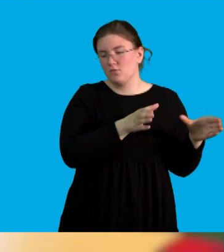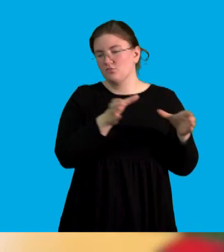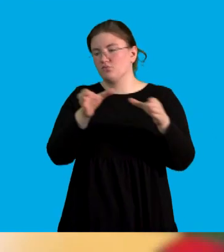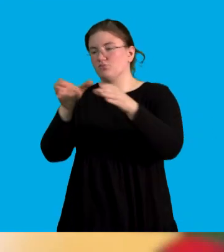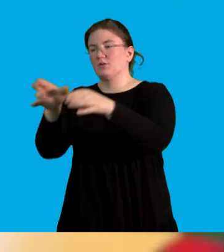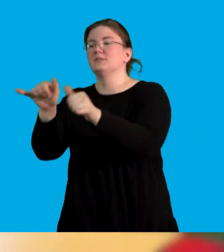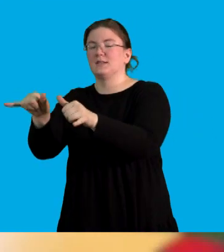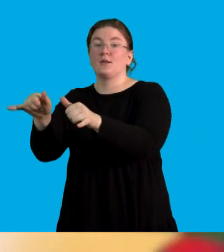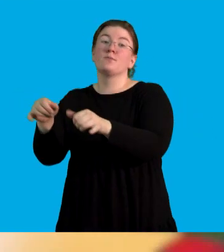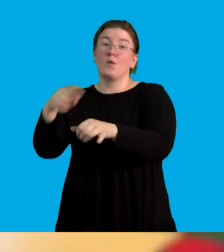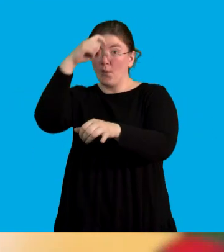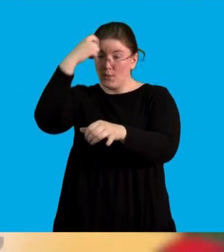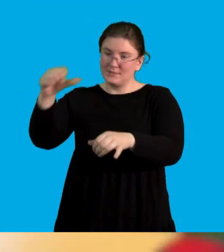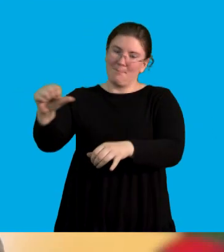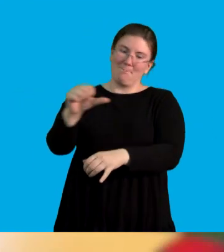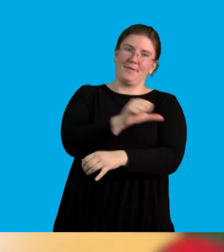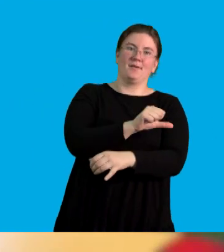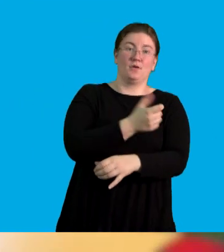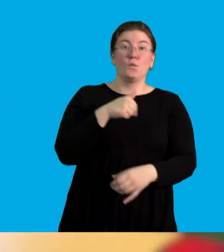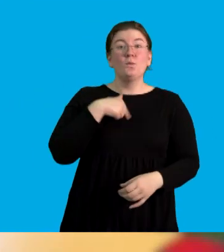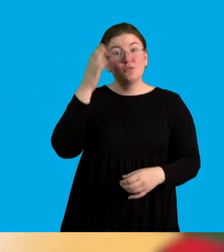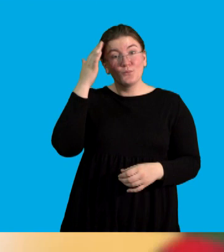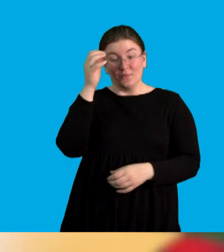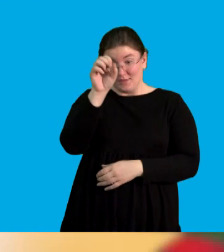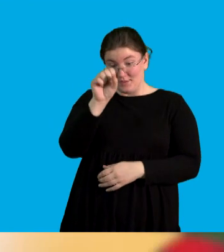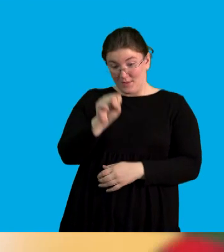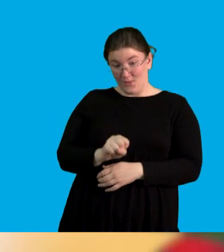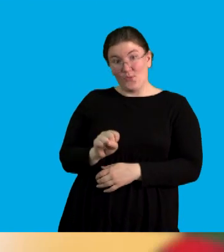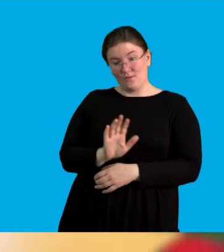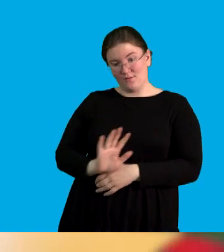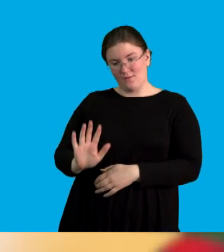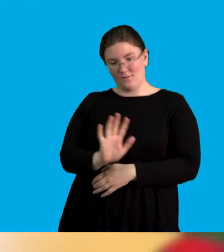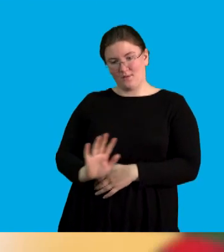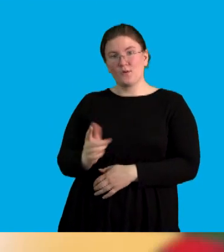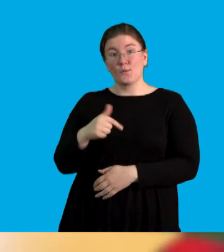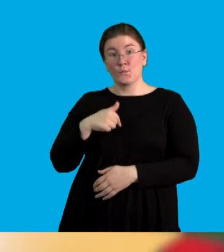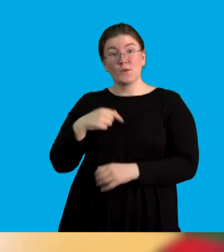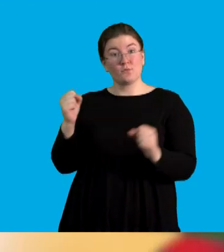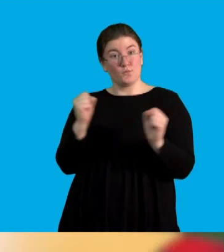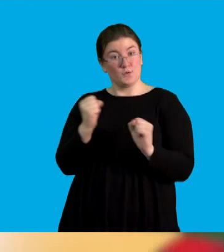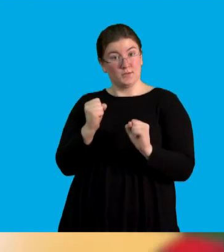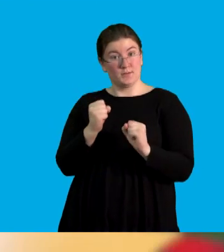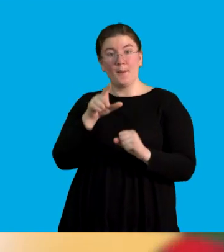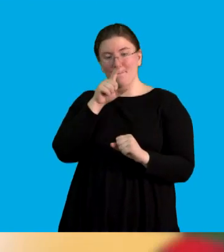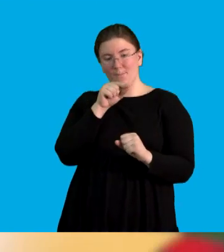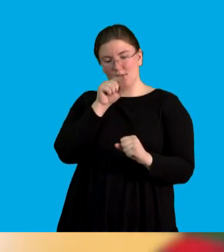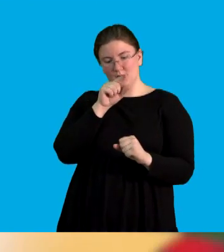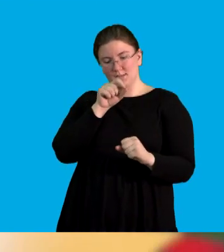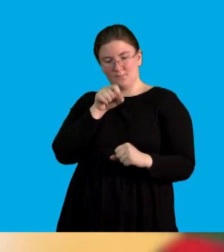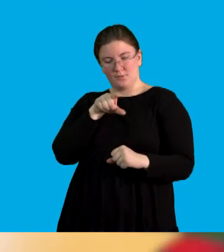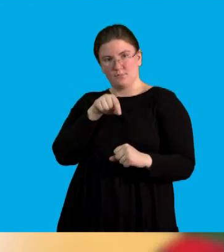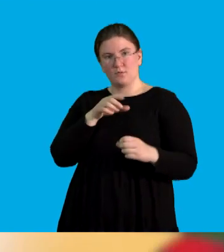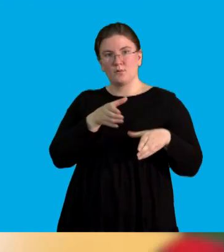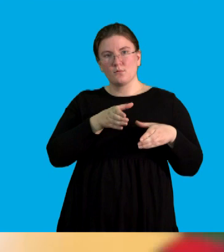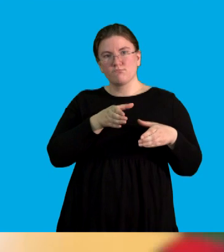Southern Hemisphere. So we also know that when we experience winter in the Southern Hemisphere, these birds that migrate